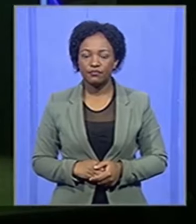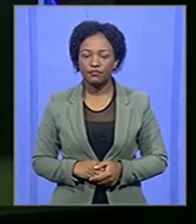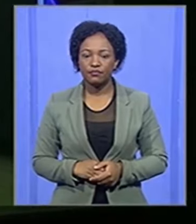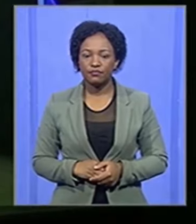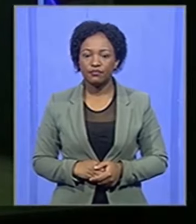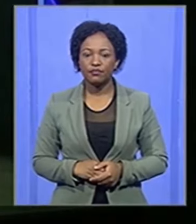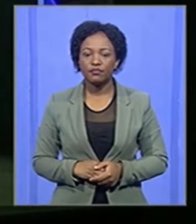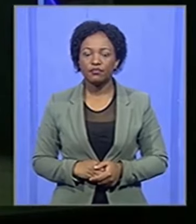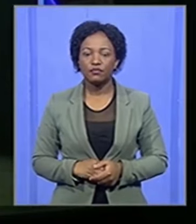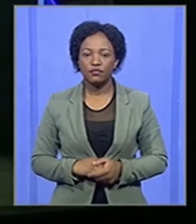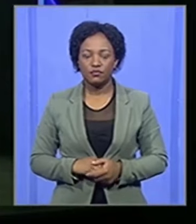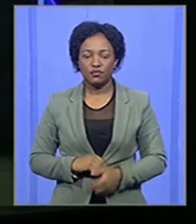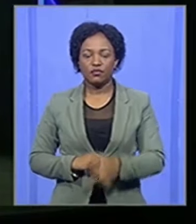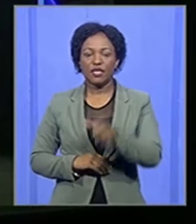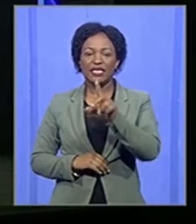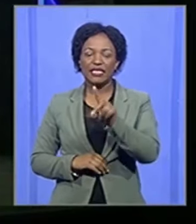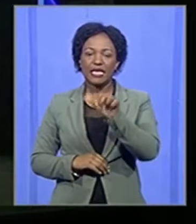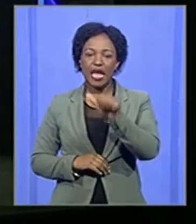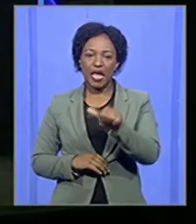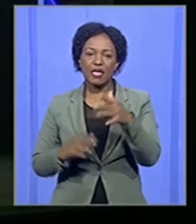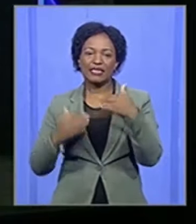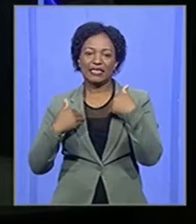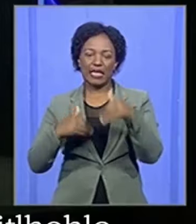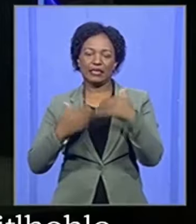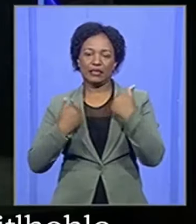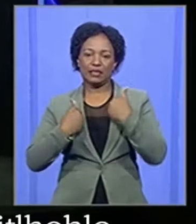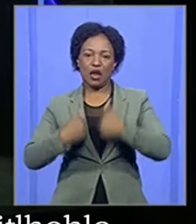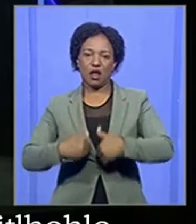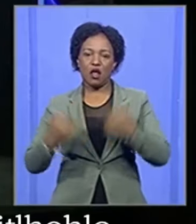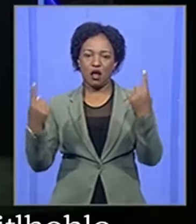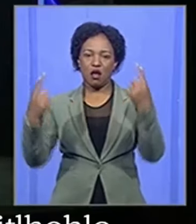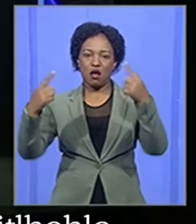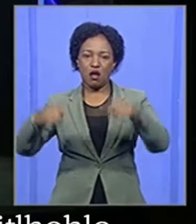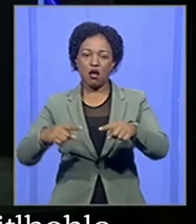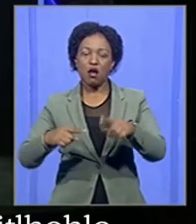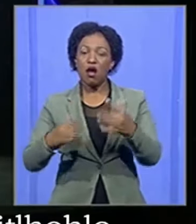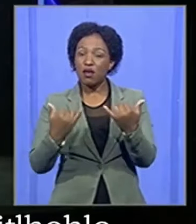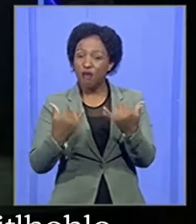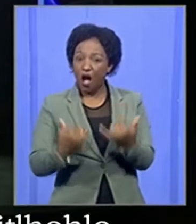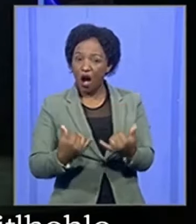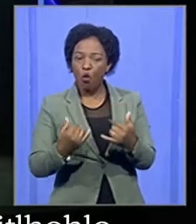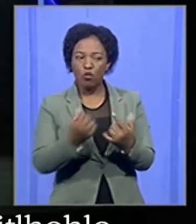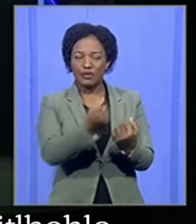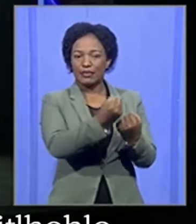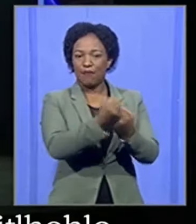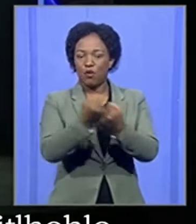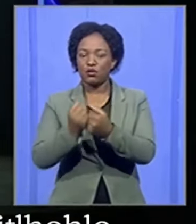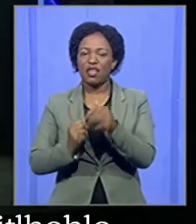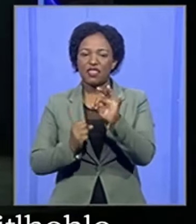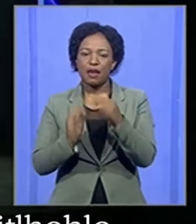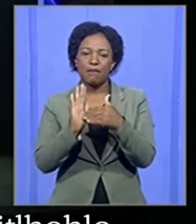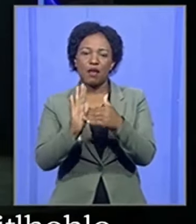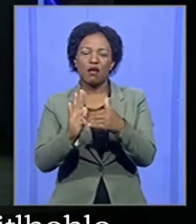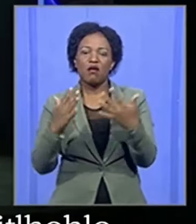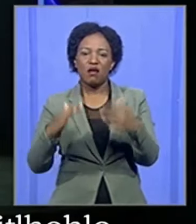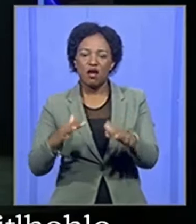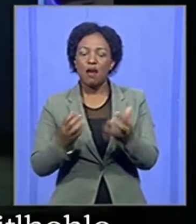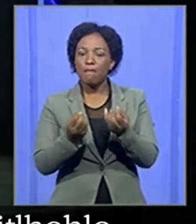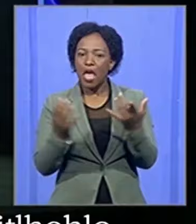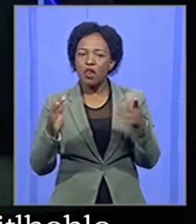dikgetho ya DA e thakgotšwe ka Sontaga e šetše e fihleletse babogedi ba go feta dimilione tše 3. Papatso ye e tsošitše dipolelo di